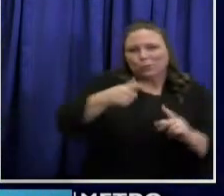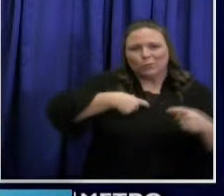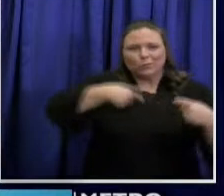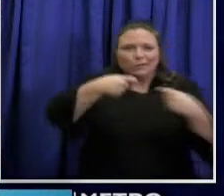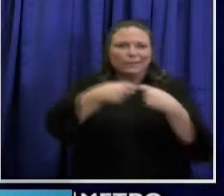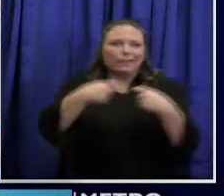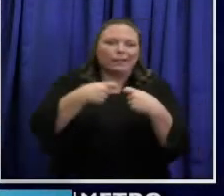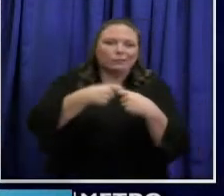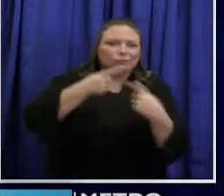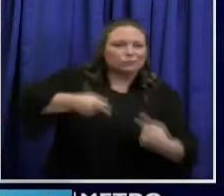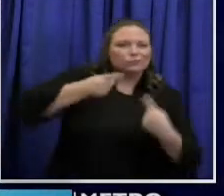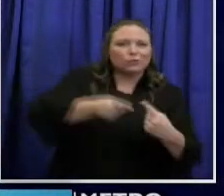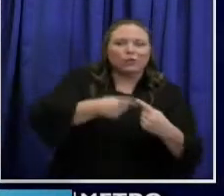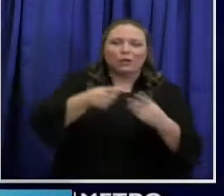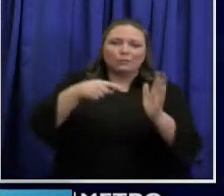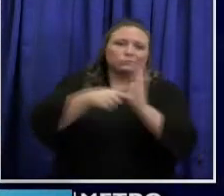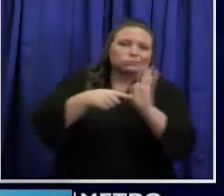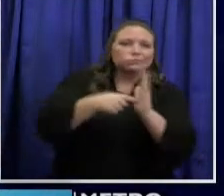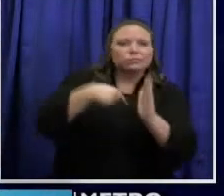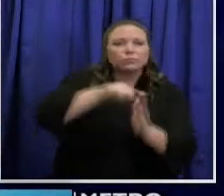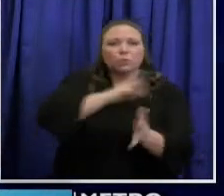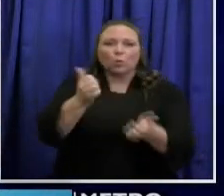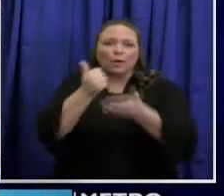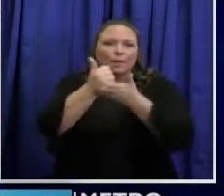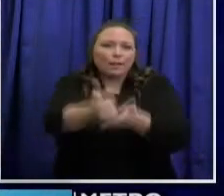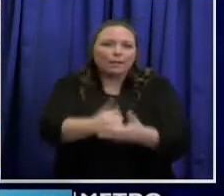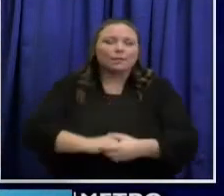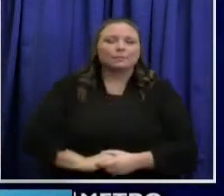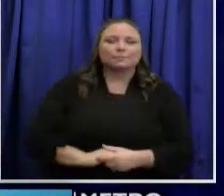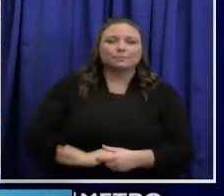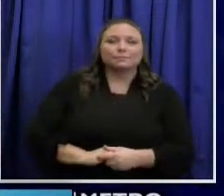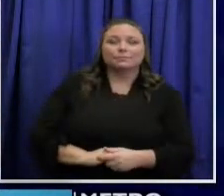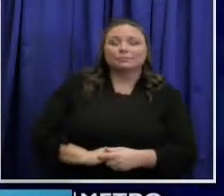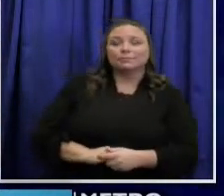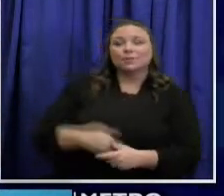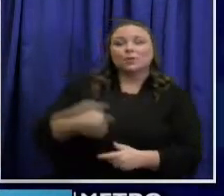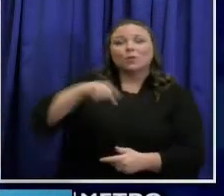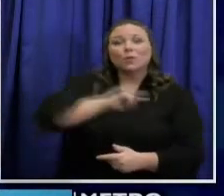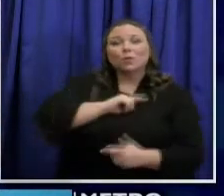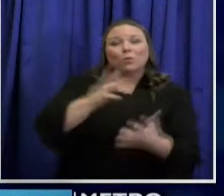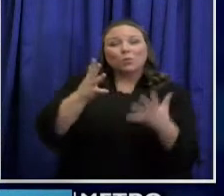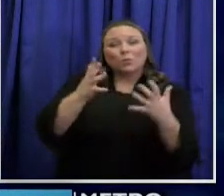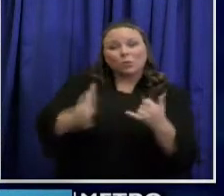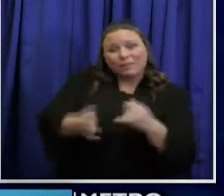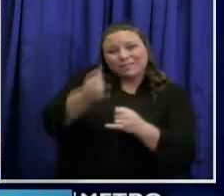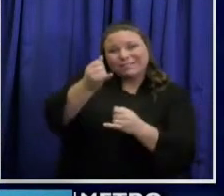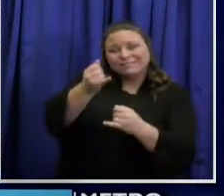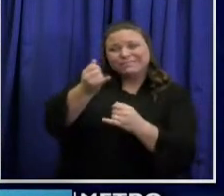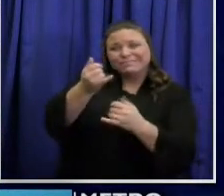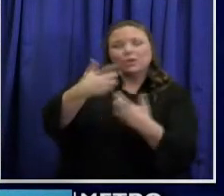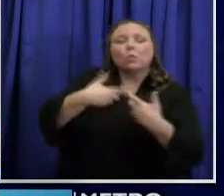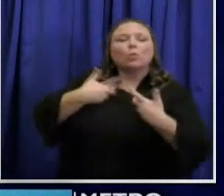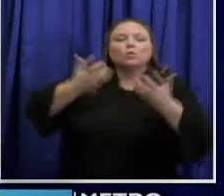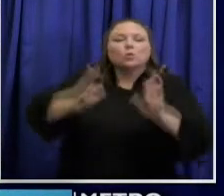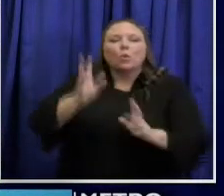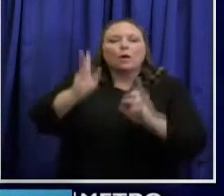time, and NES wants to help. The last thing we want is for someone to have their power disconnected. Many customers